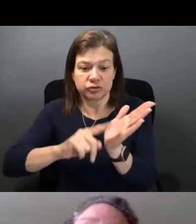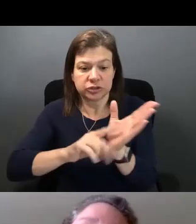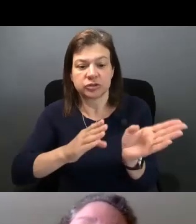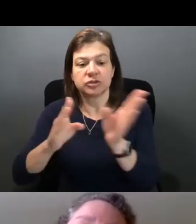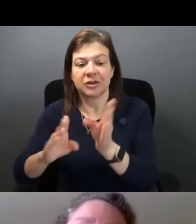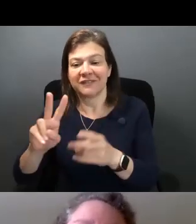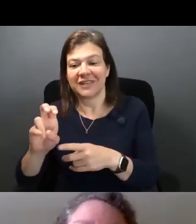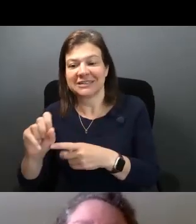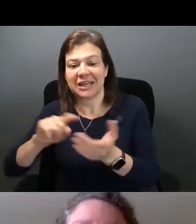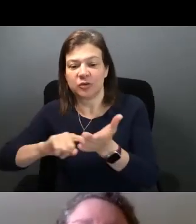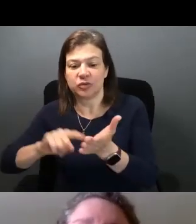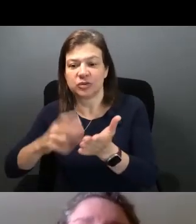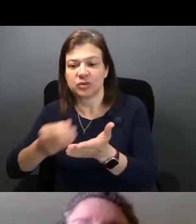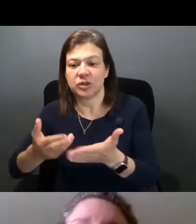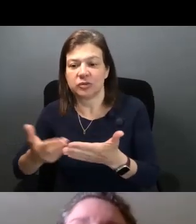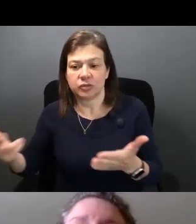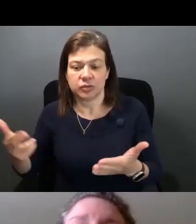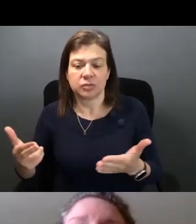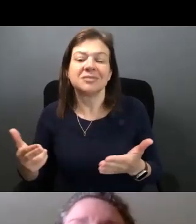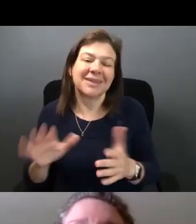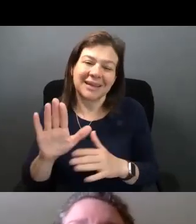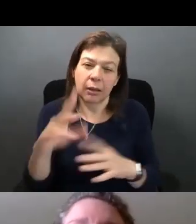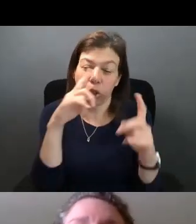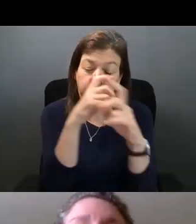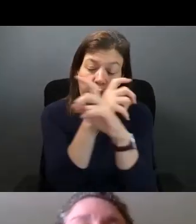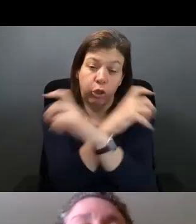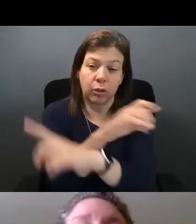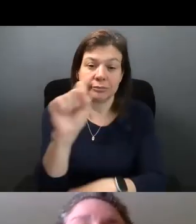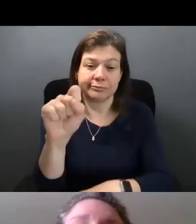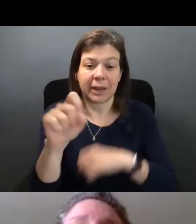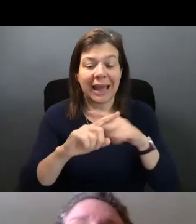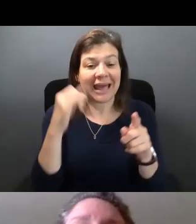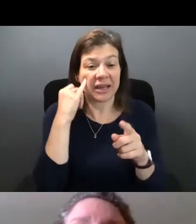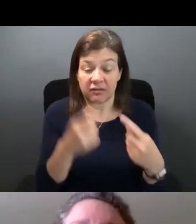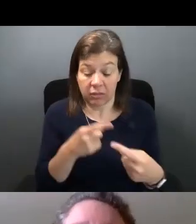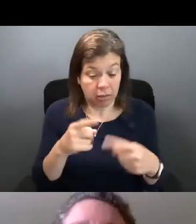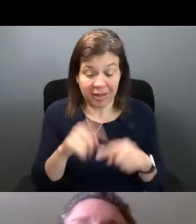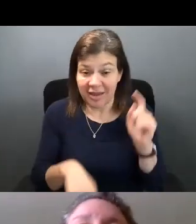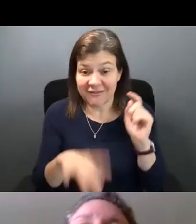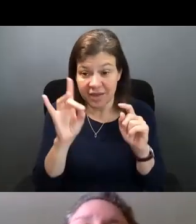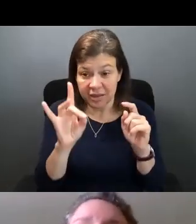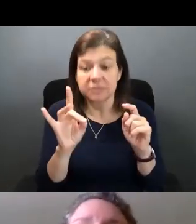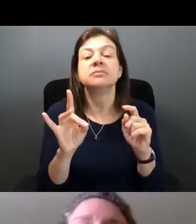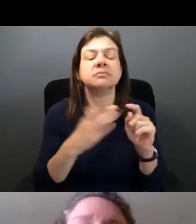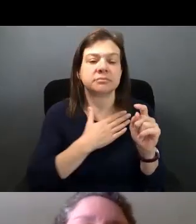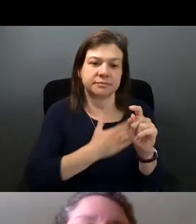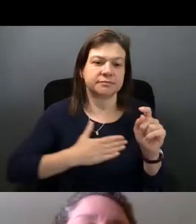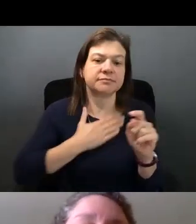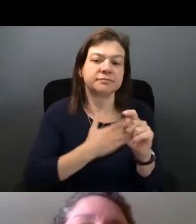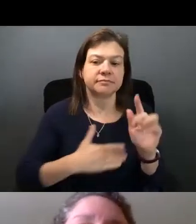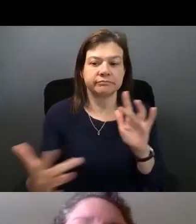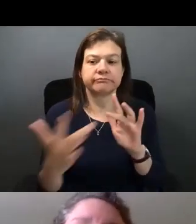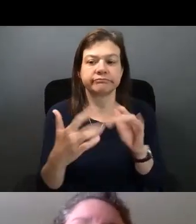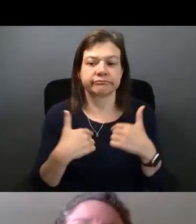then VSA research and resources. It's a little convoluted, and if you have difficulty finding it, please don't hesitate